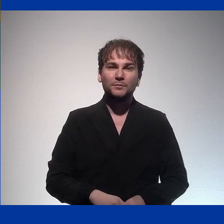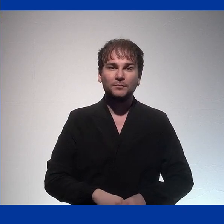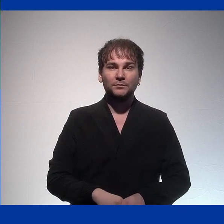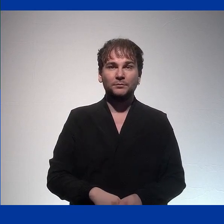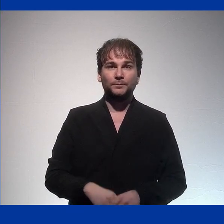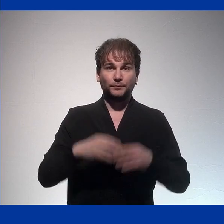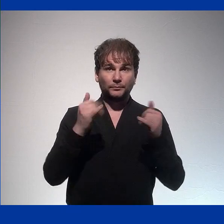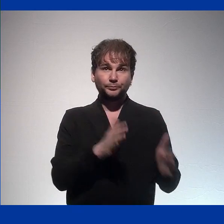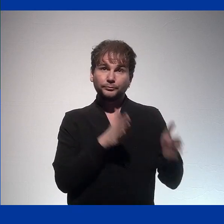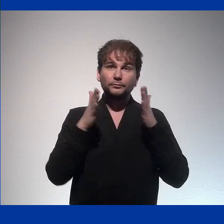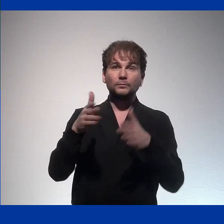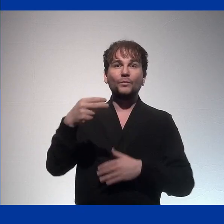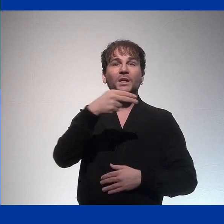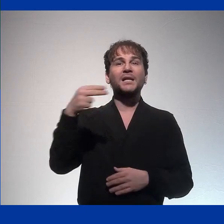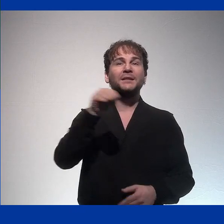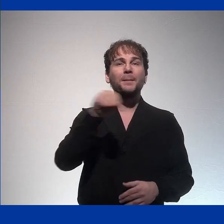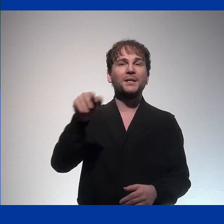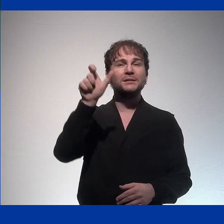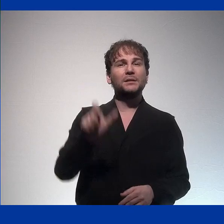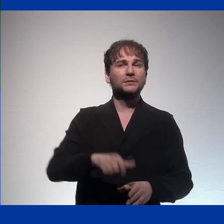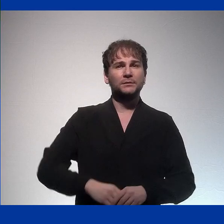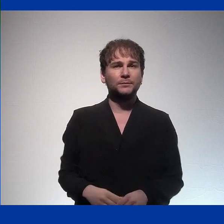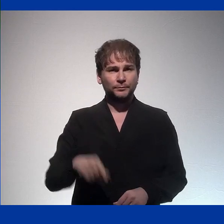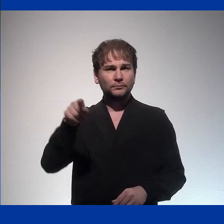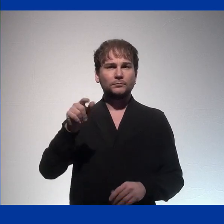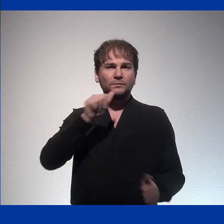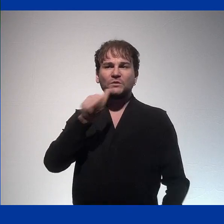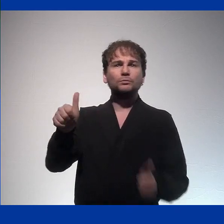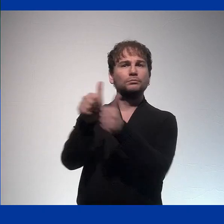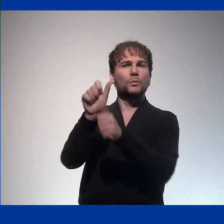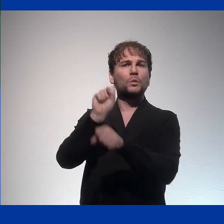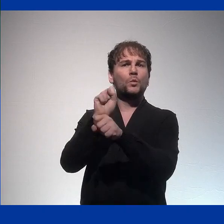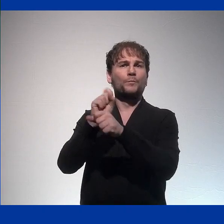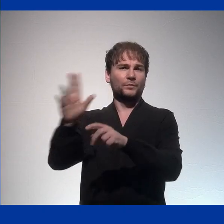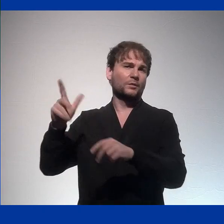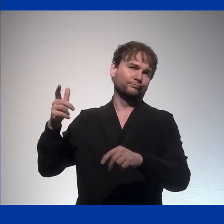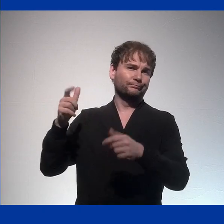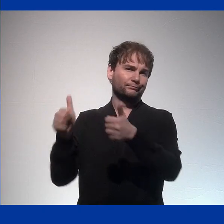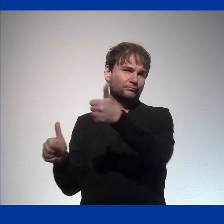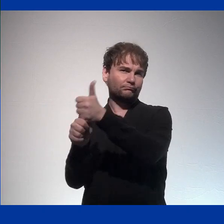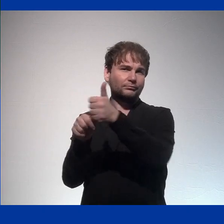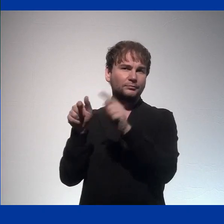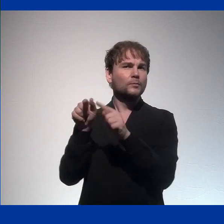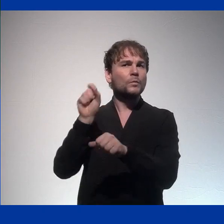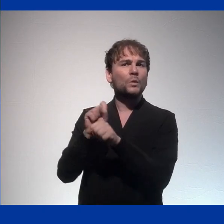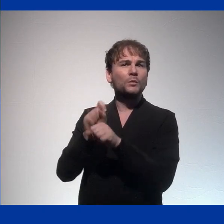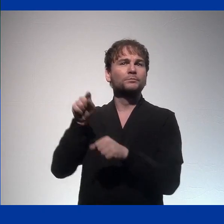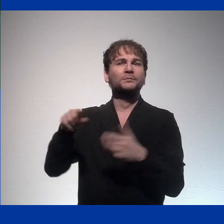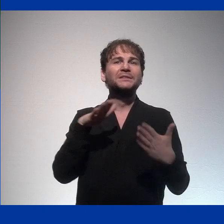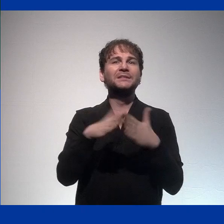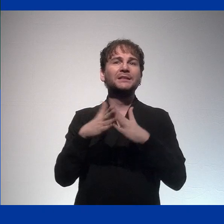chances come with the Bonn process for local and regional youth work and for connecting the dots between the different levels in Europe?